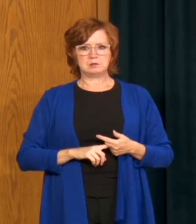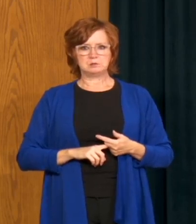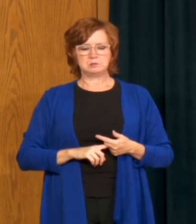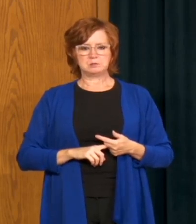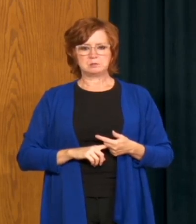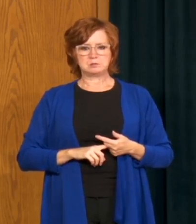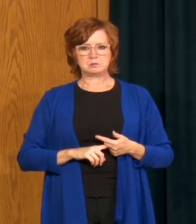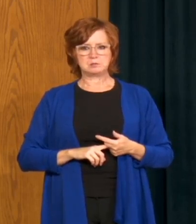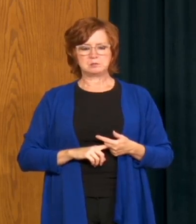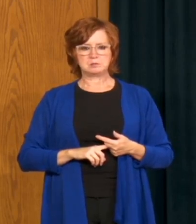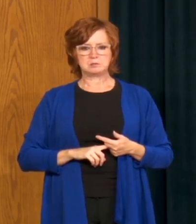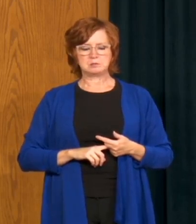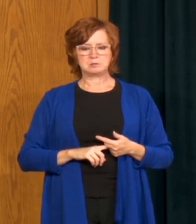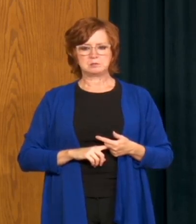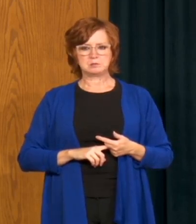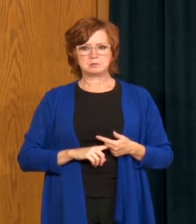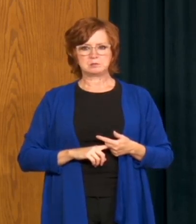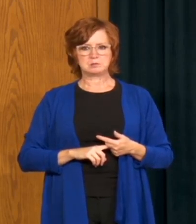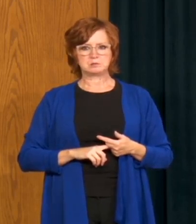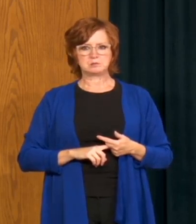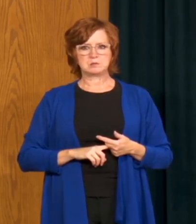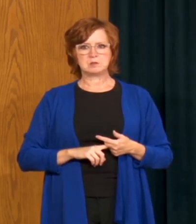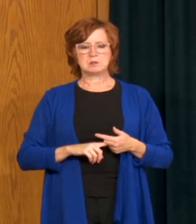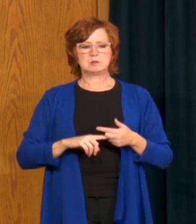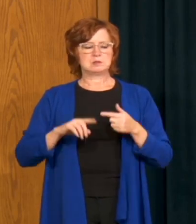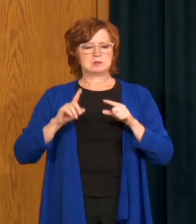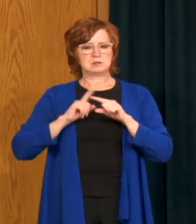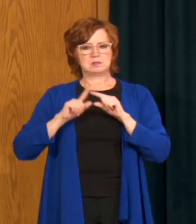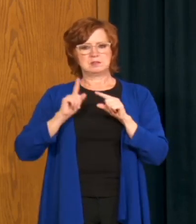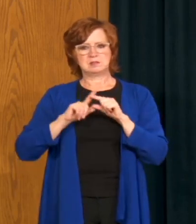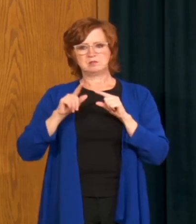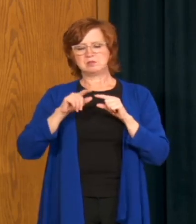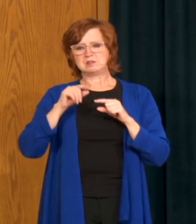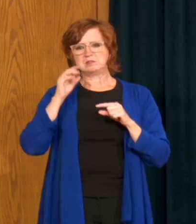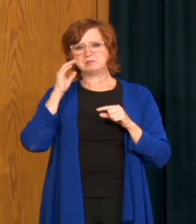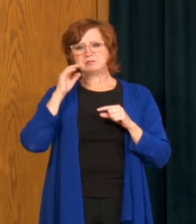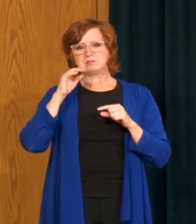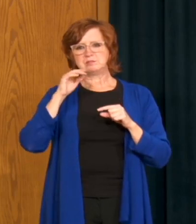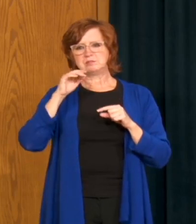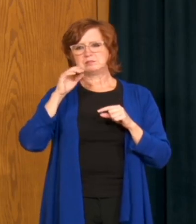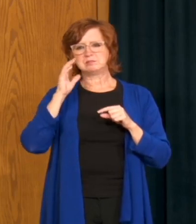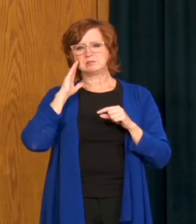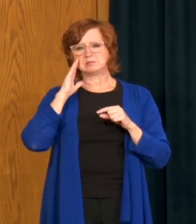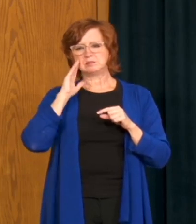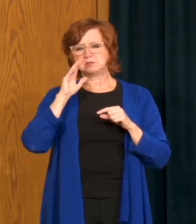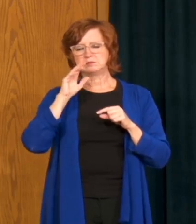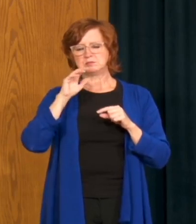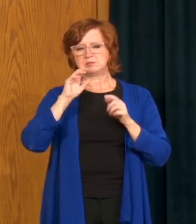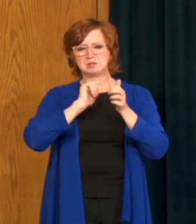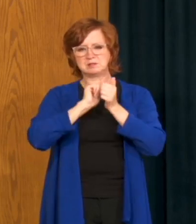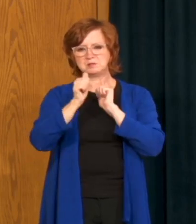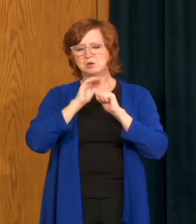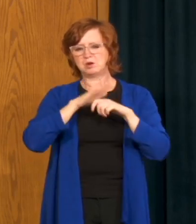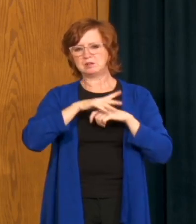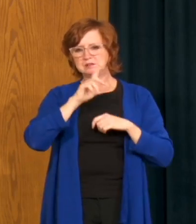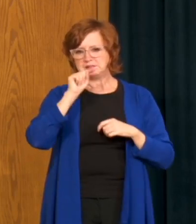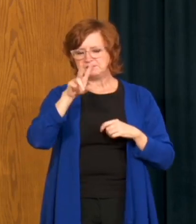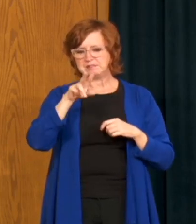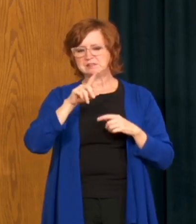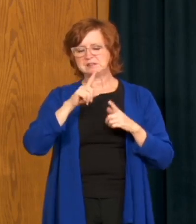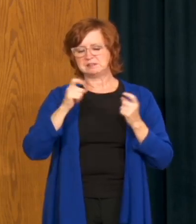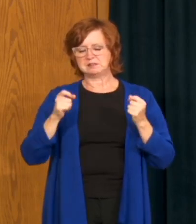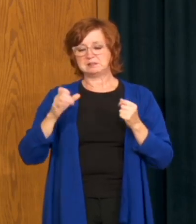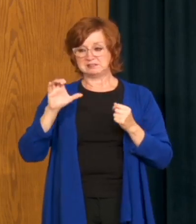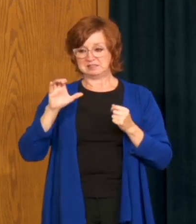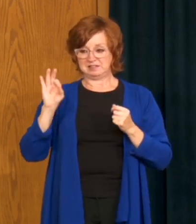other agreements with broadcasting companies and sponsorship. So they are a gate-driven league, and so if the CFL is to have an amended